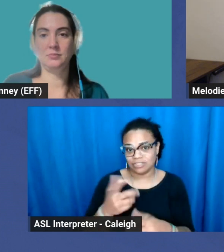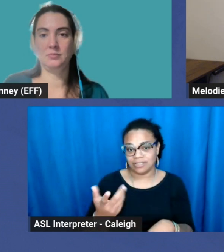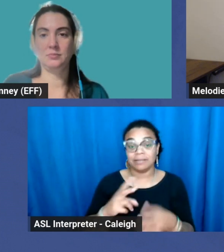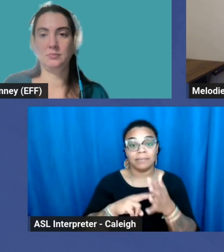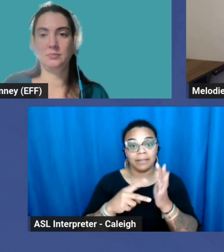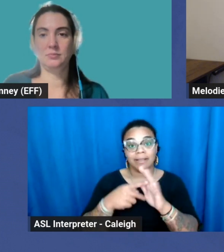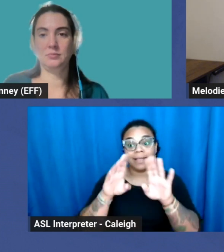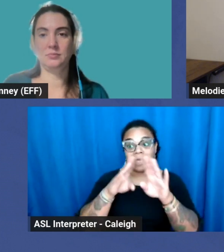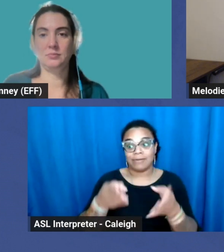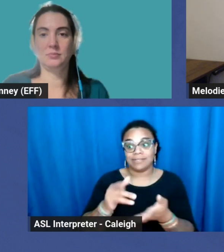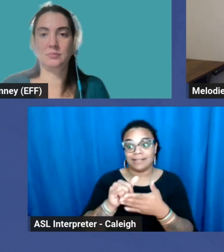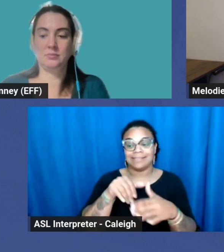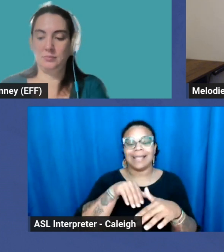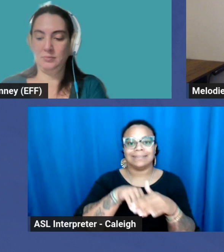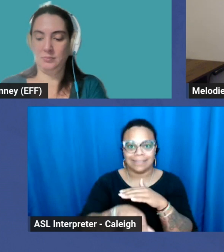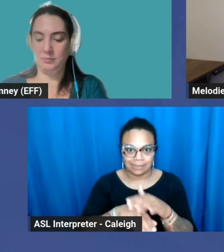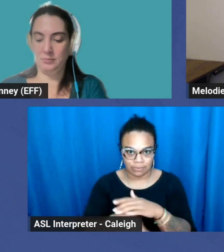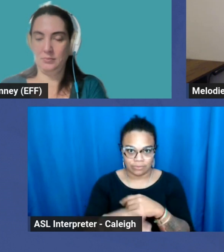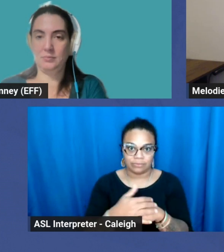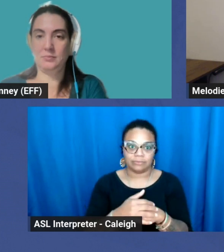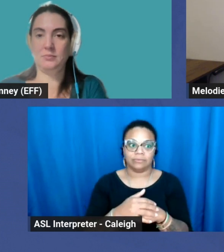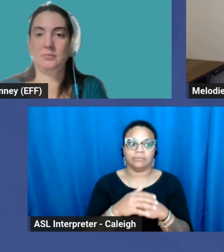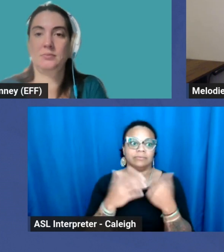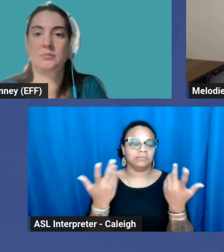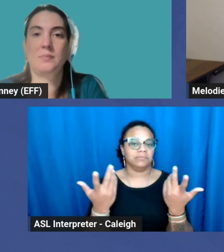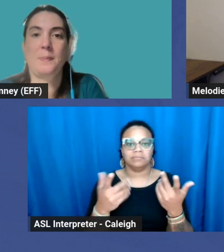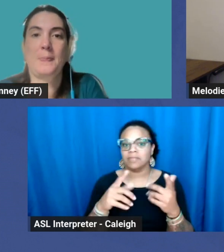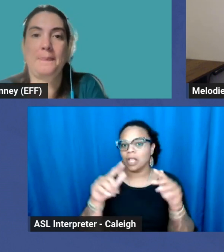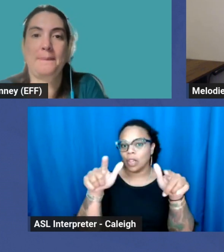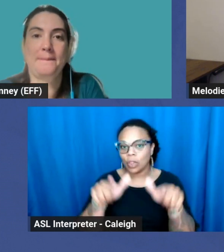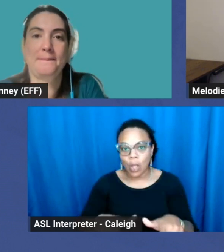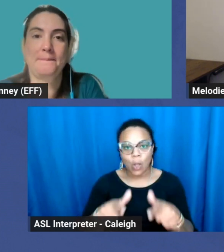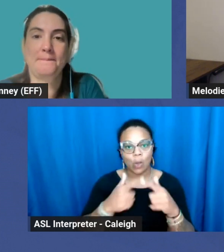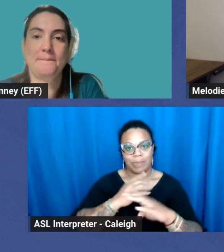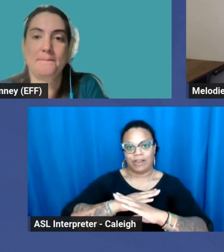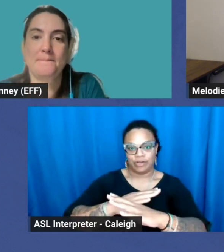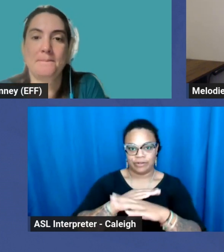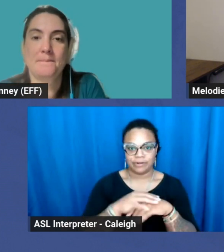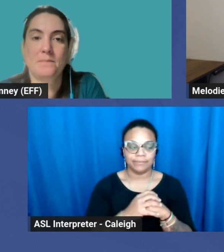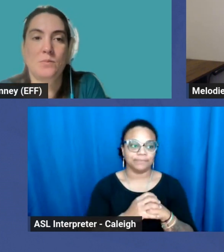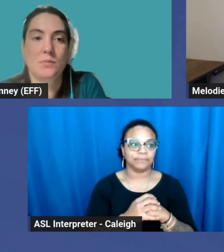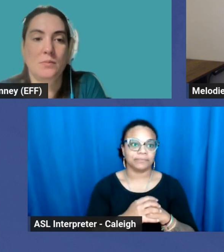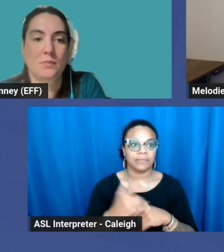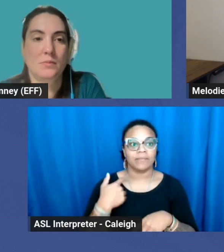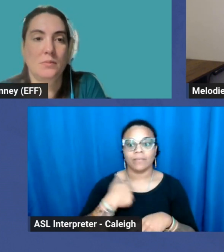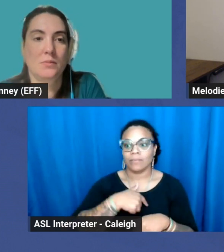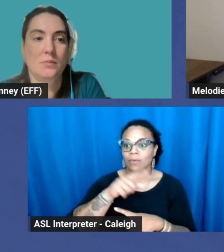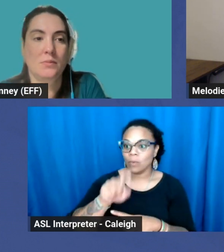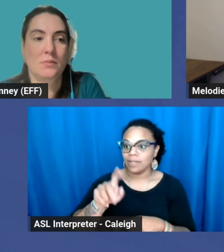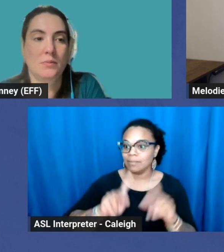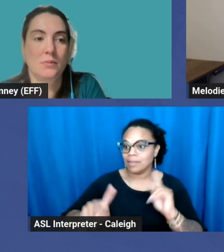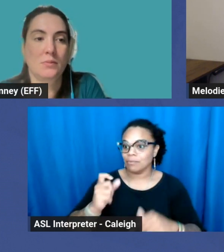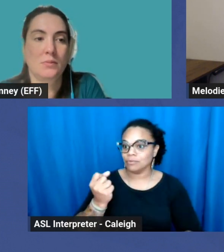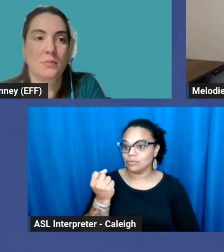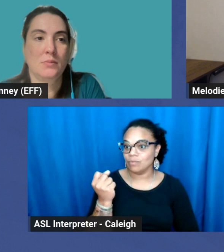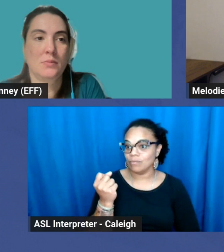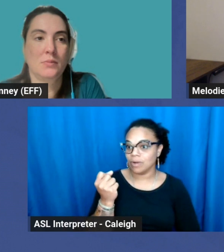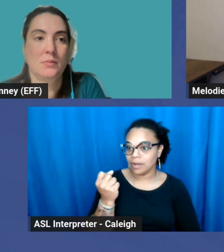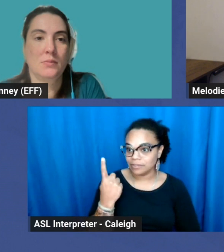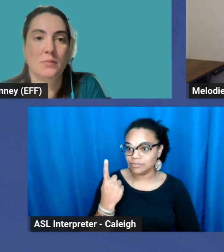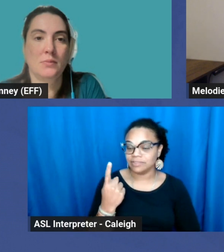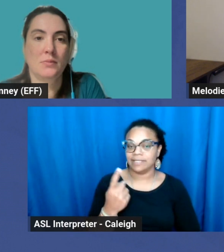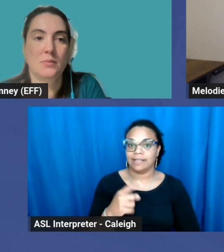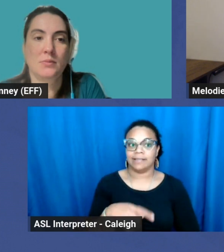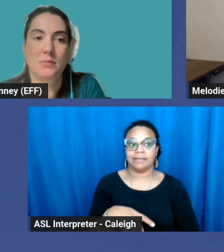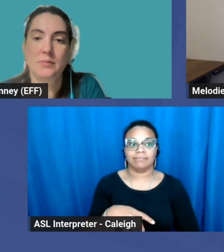accessible again and low barrier, right? We need people to understand and be able